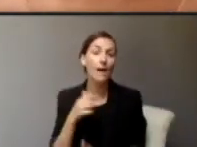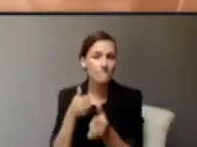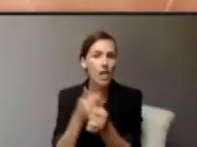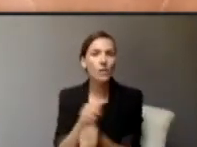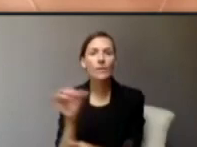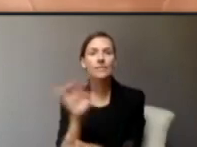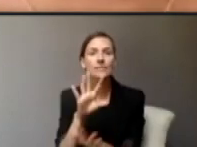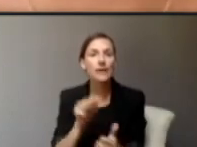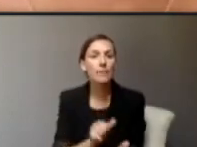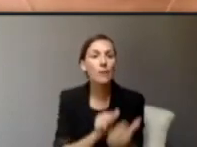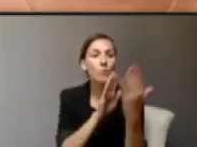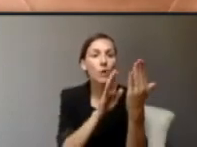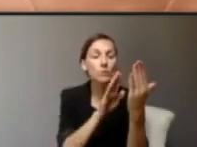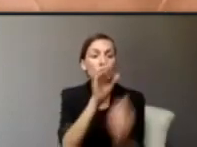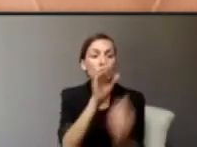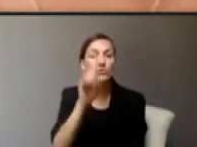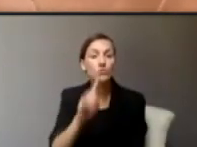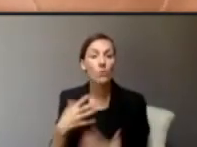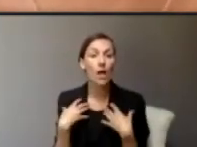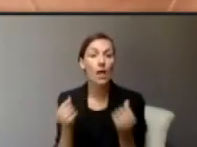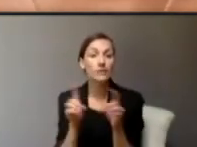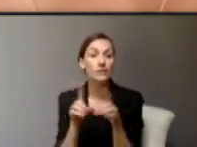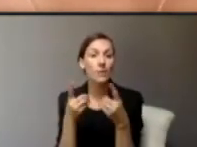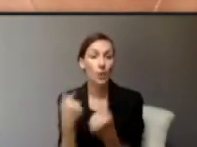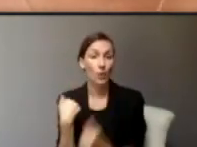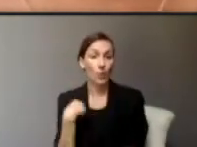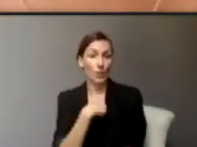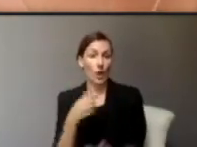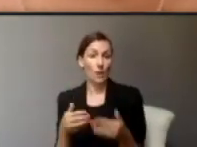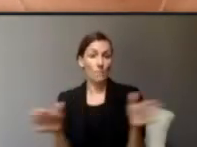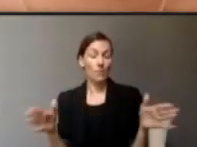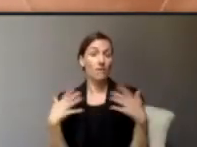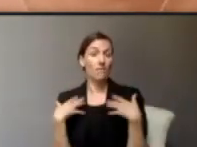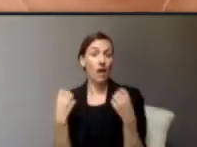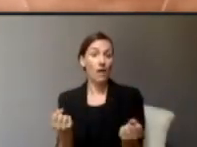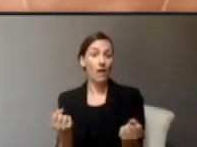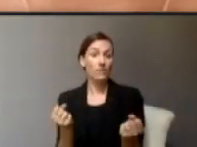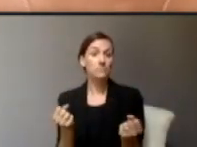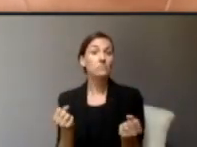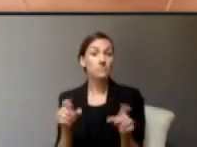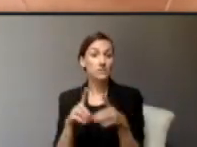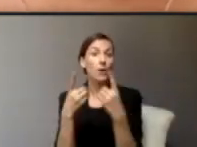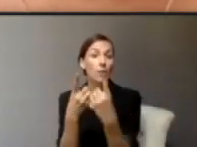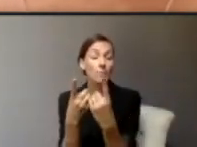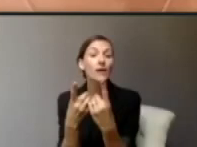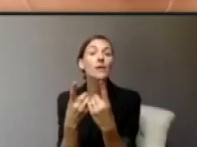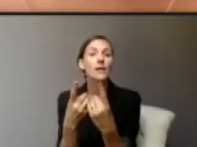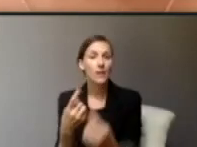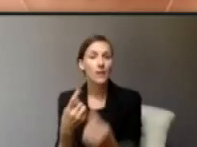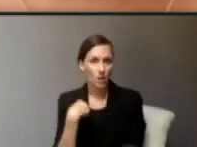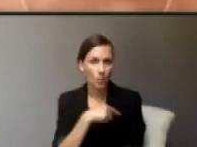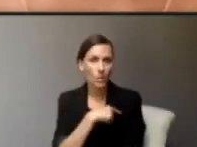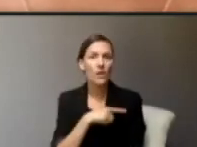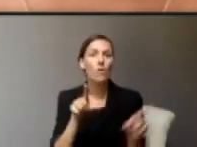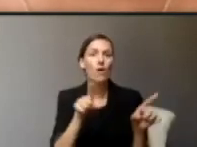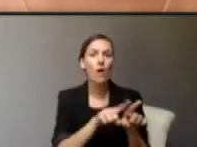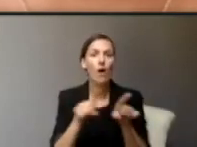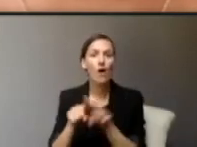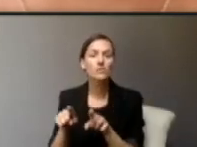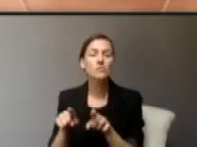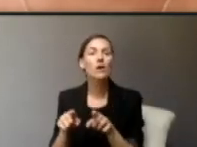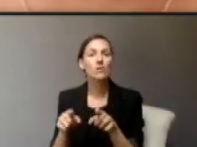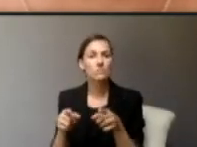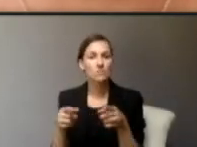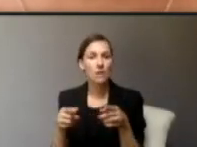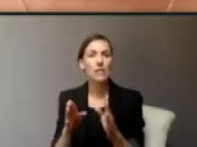approach at the Detroit Health Department. We are a public health division, a public health department, and we are going to also allow the data